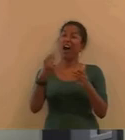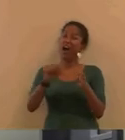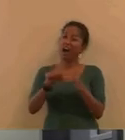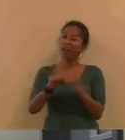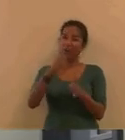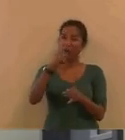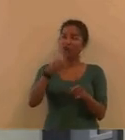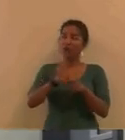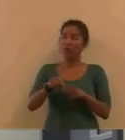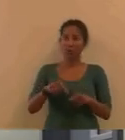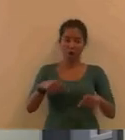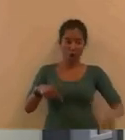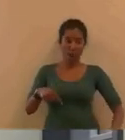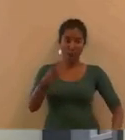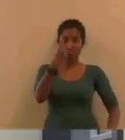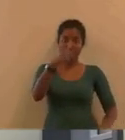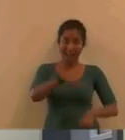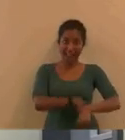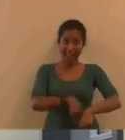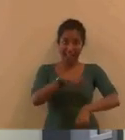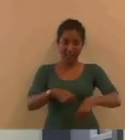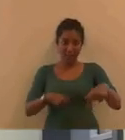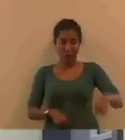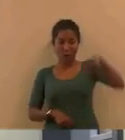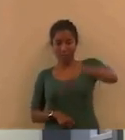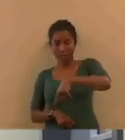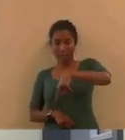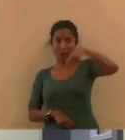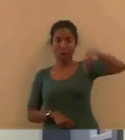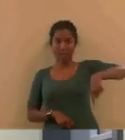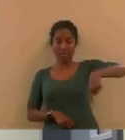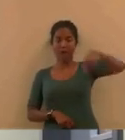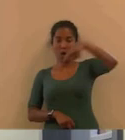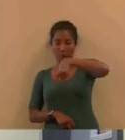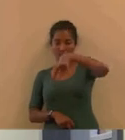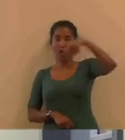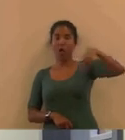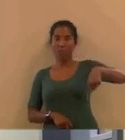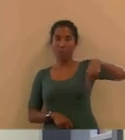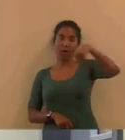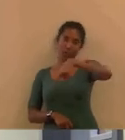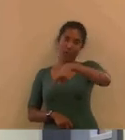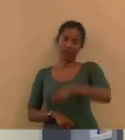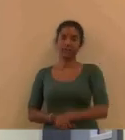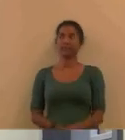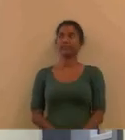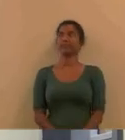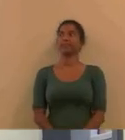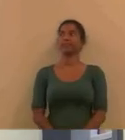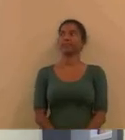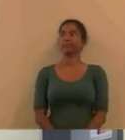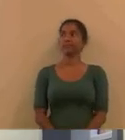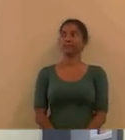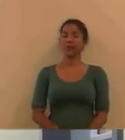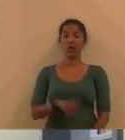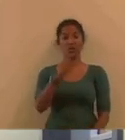I'm hopping 2, 3, 4, 5. So you